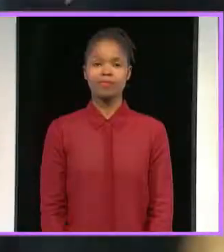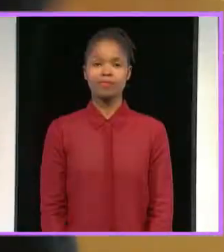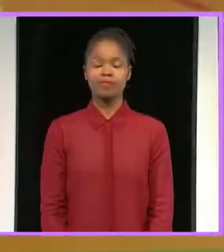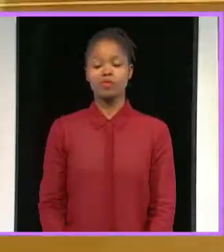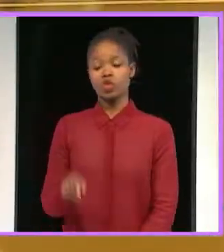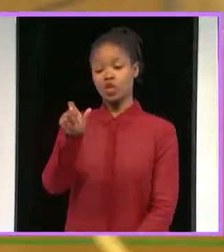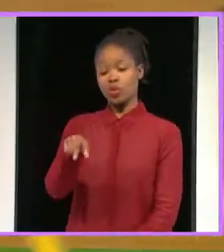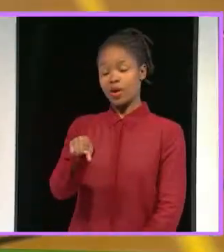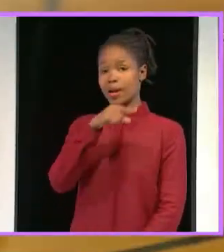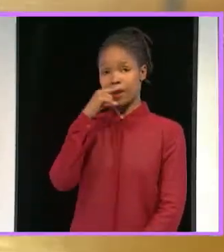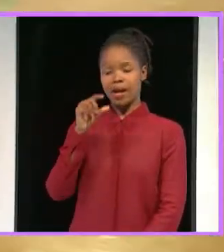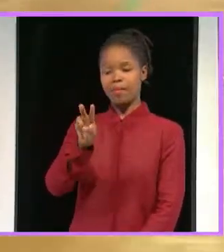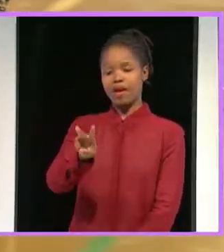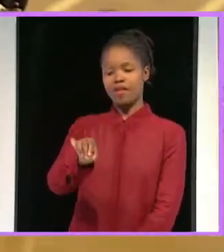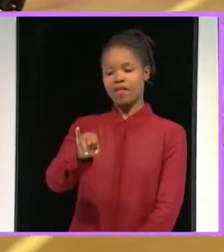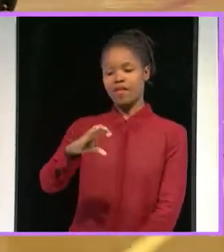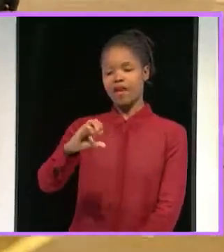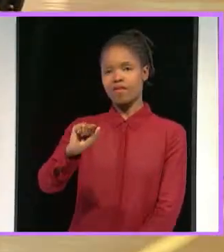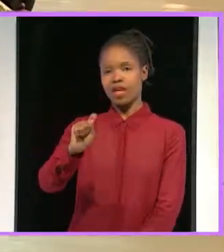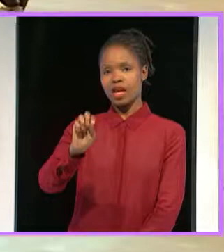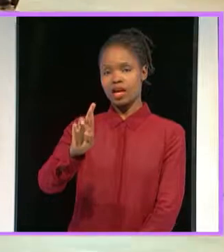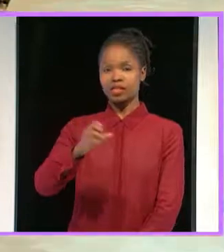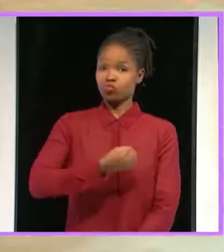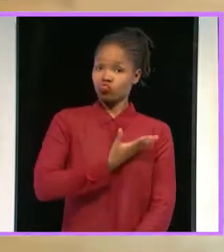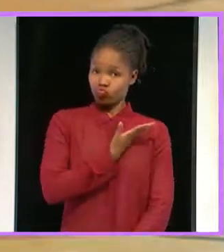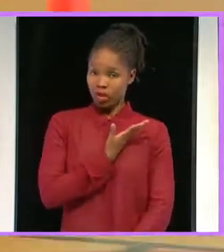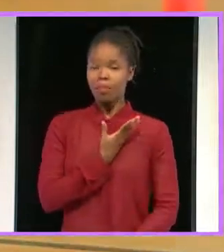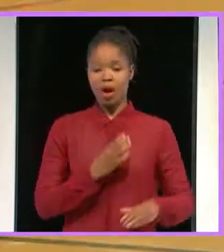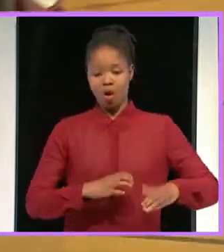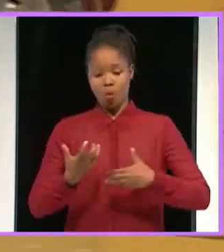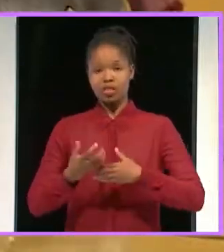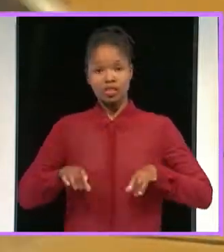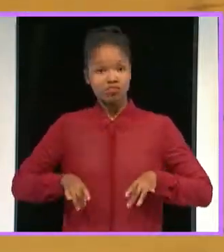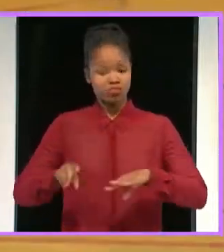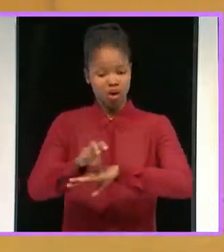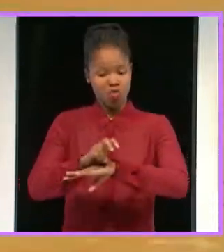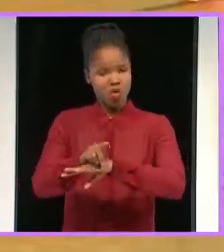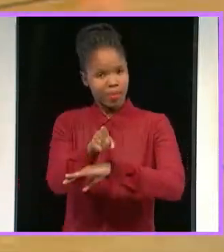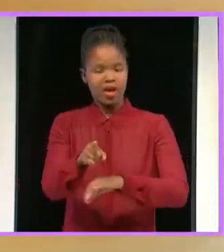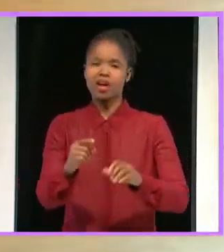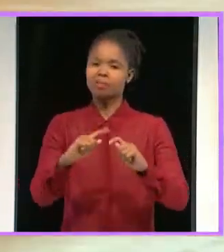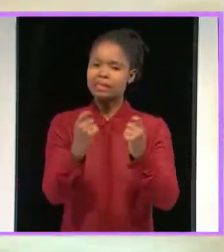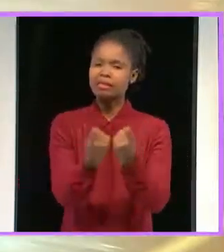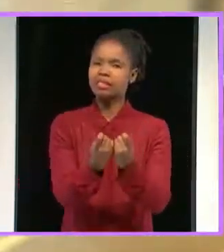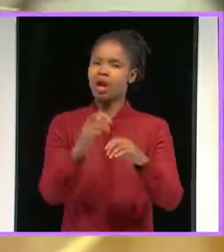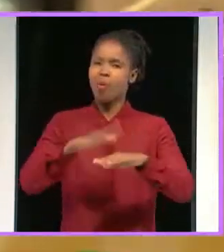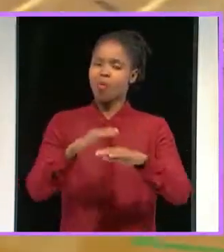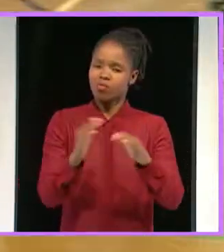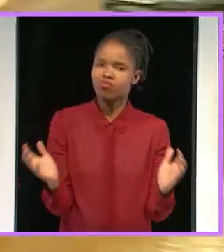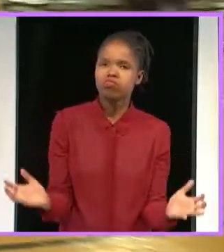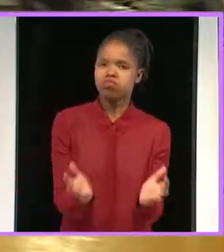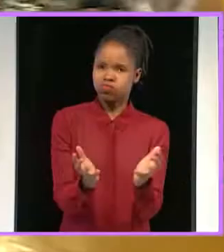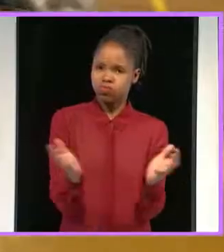Victor Buitendag is a former wheelchair rugby Springbok and has been instrumental in growing and maintaining the sport in the